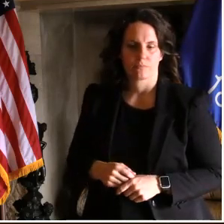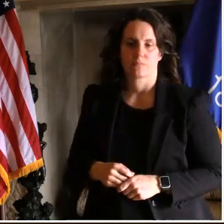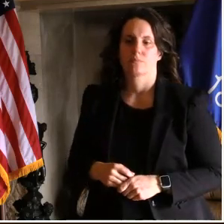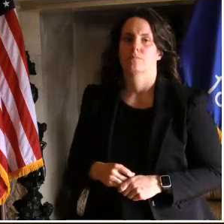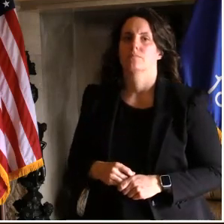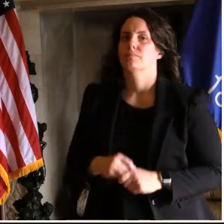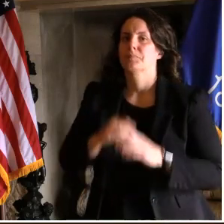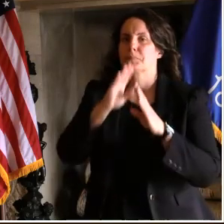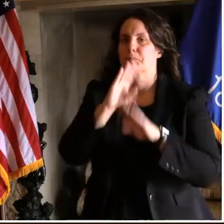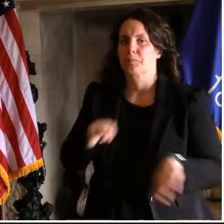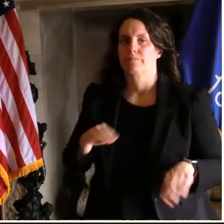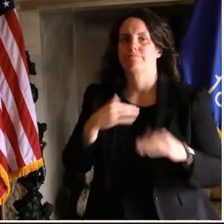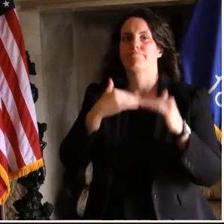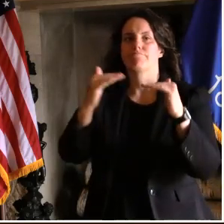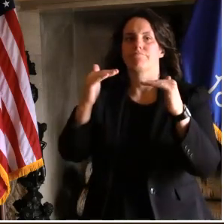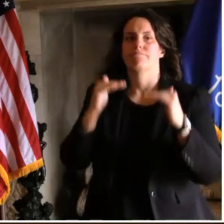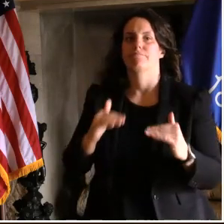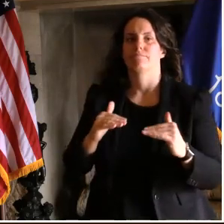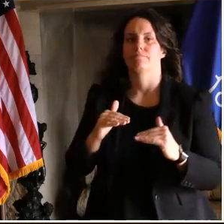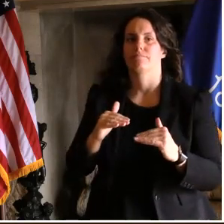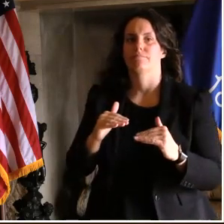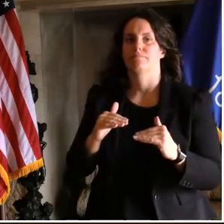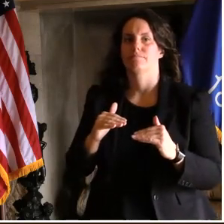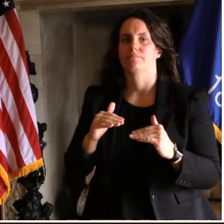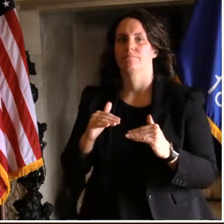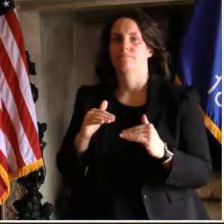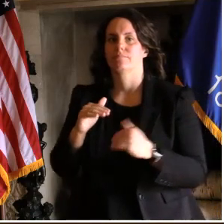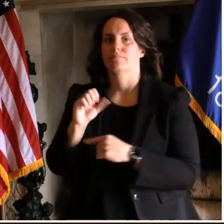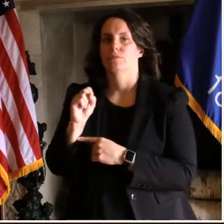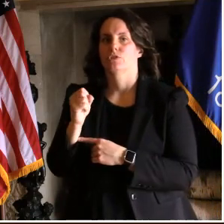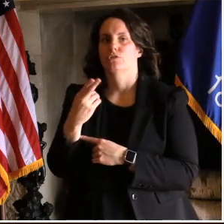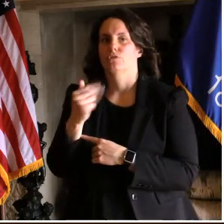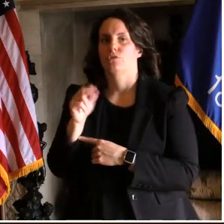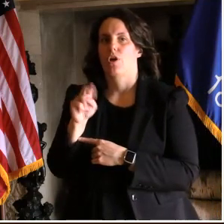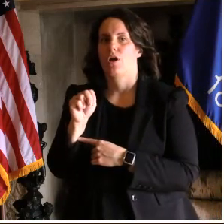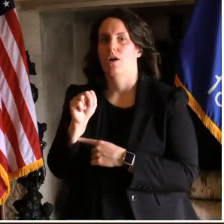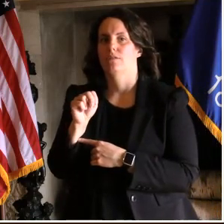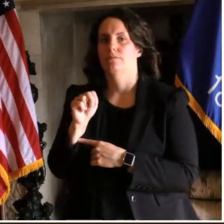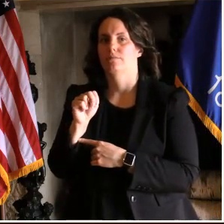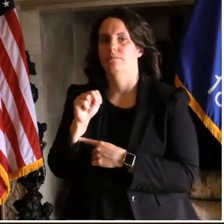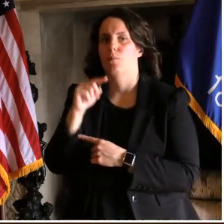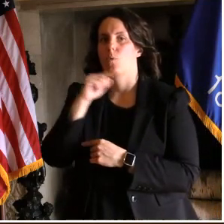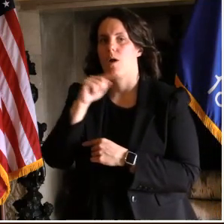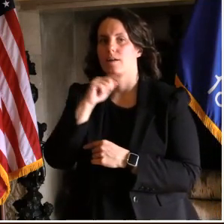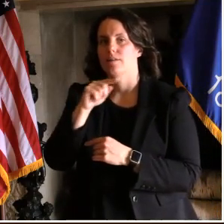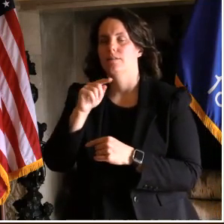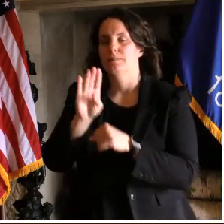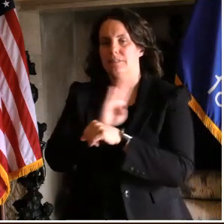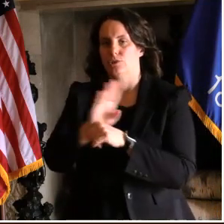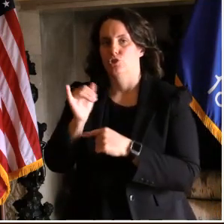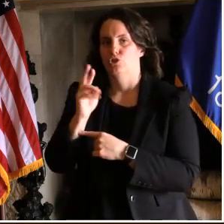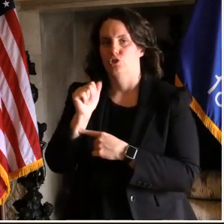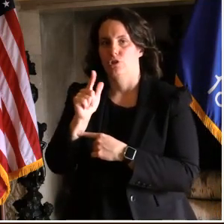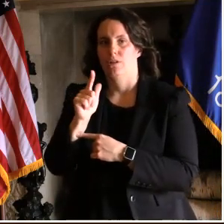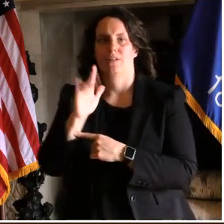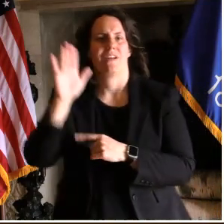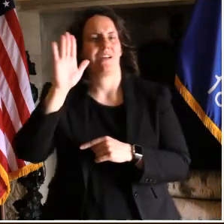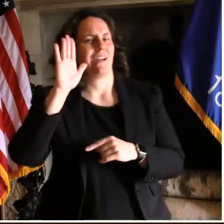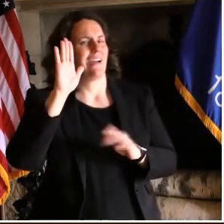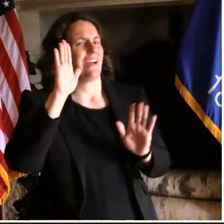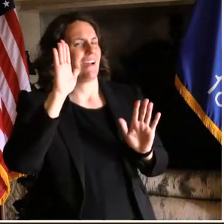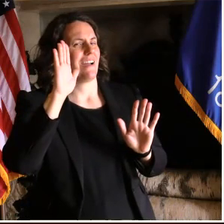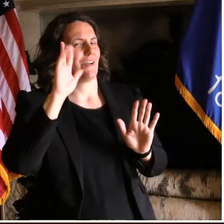Okay, moving on then to Sean Ryan from Milwaukee Business Journal. Sean? This is Rachel from TMJ4. Okay,